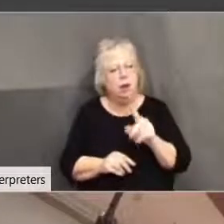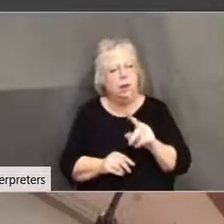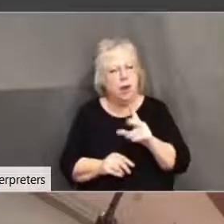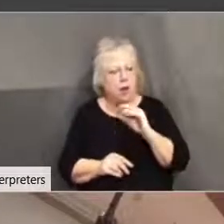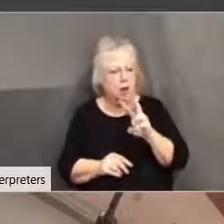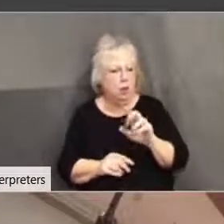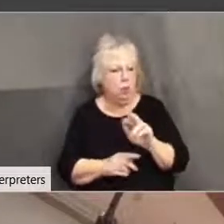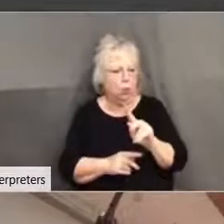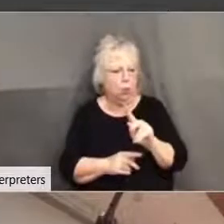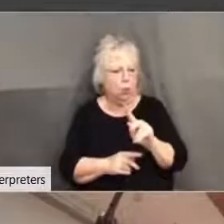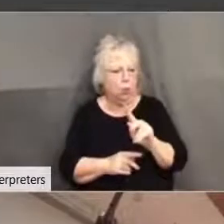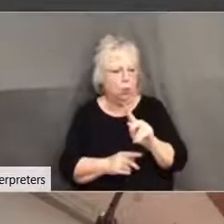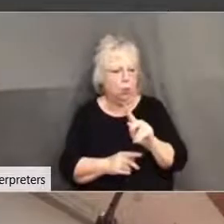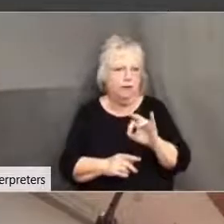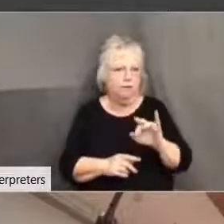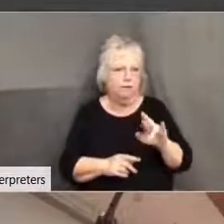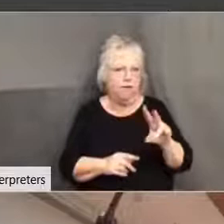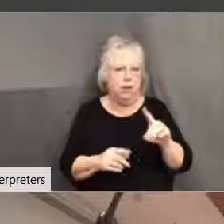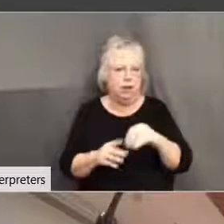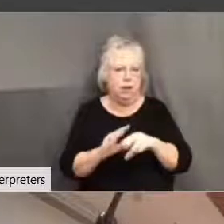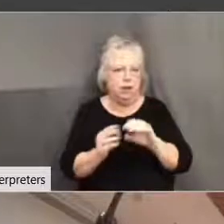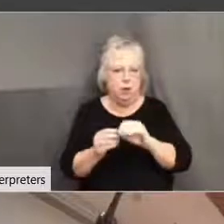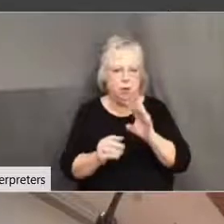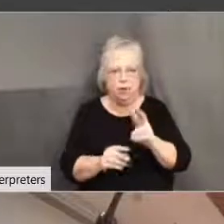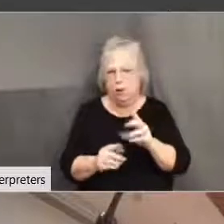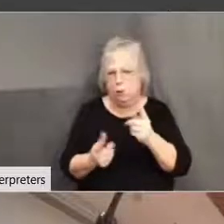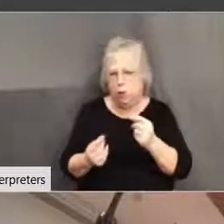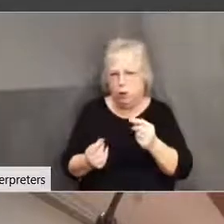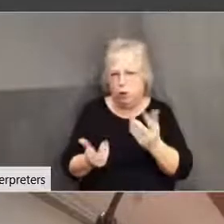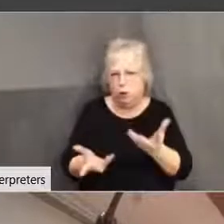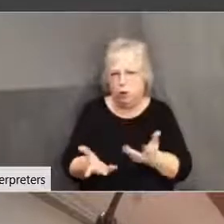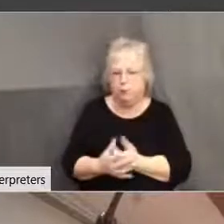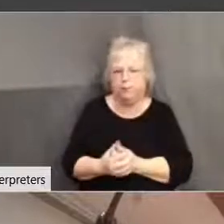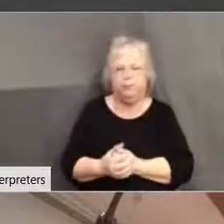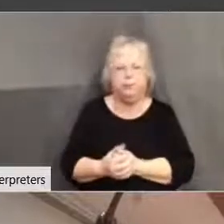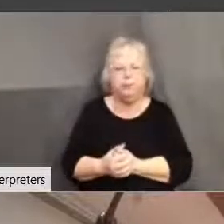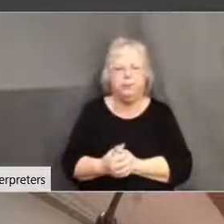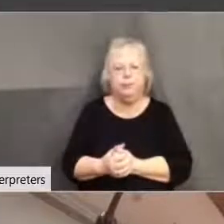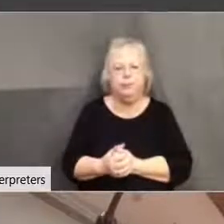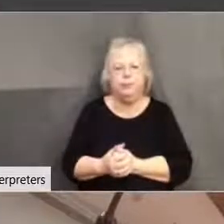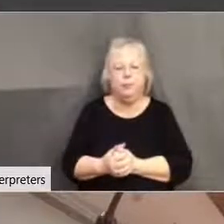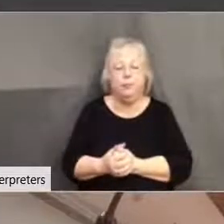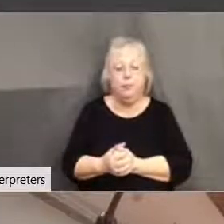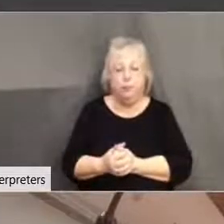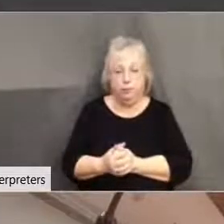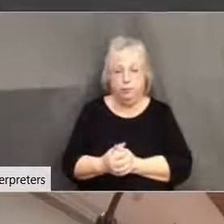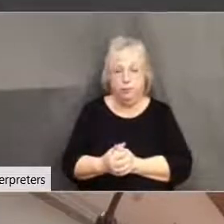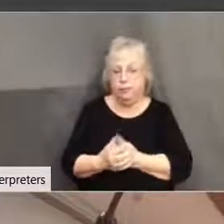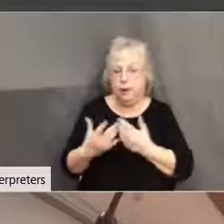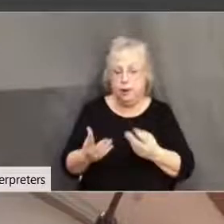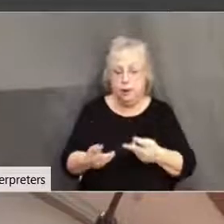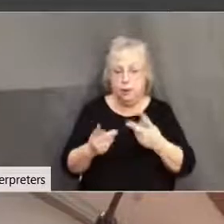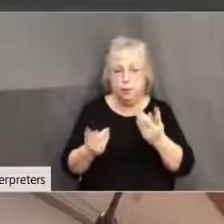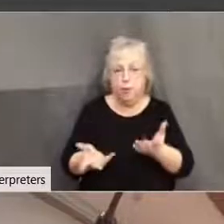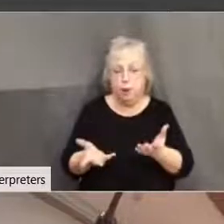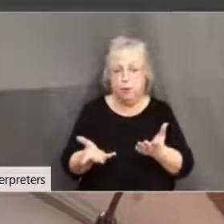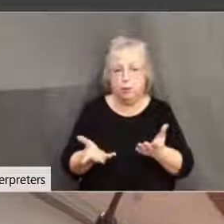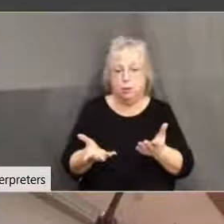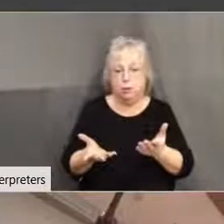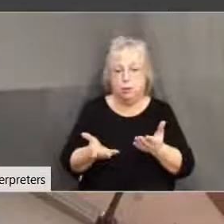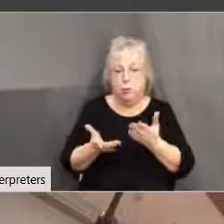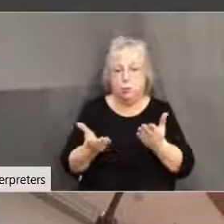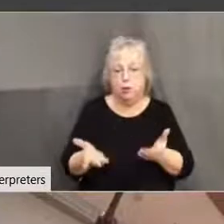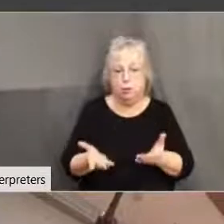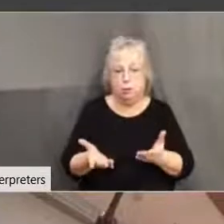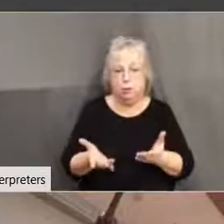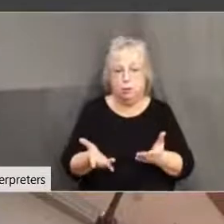in number 6, what are you going to do in Wakefield? The proposal here is to,